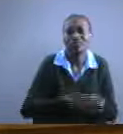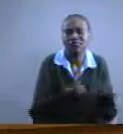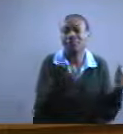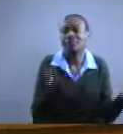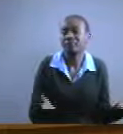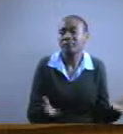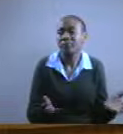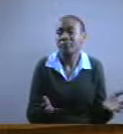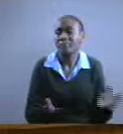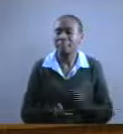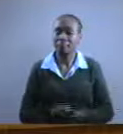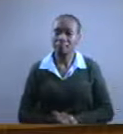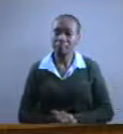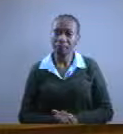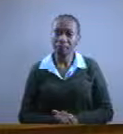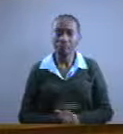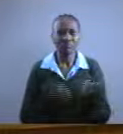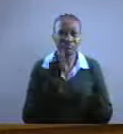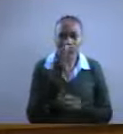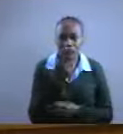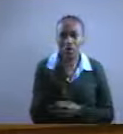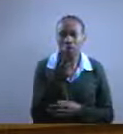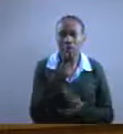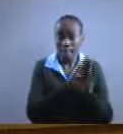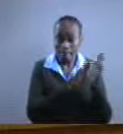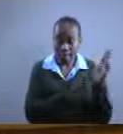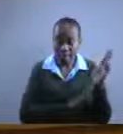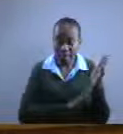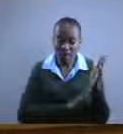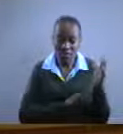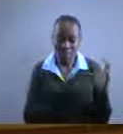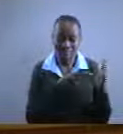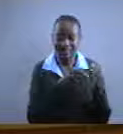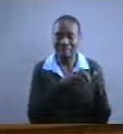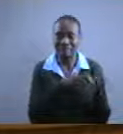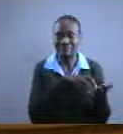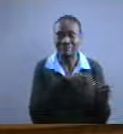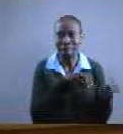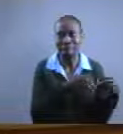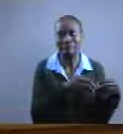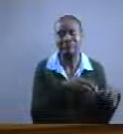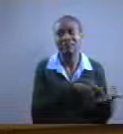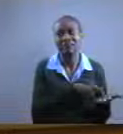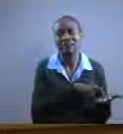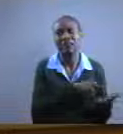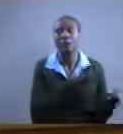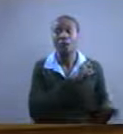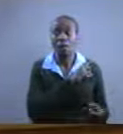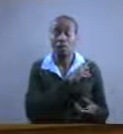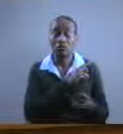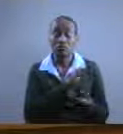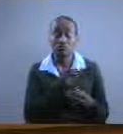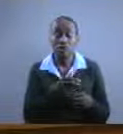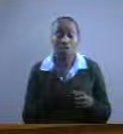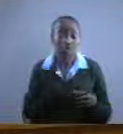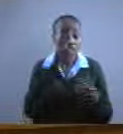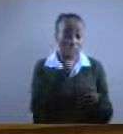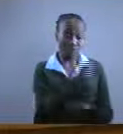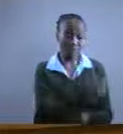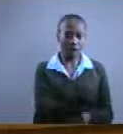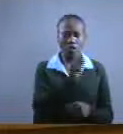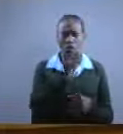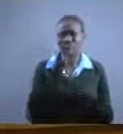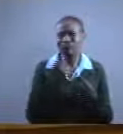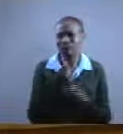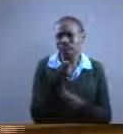zero. You can also see that the bill's been watered down in the cost to the fiscus. The first version would have cost 5 billion rand over